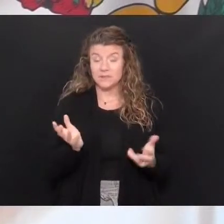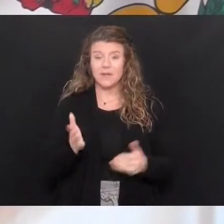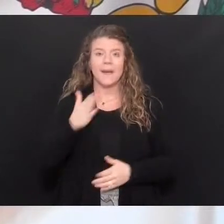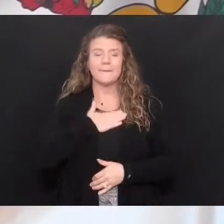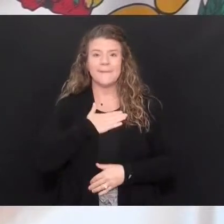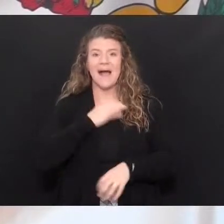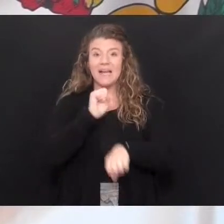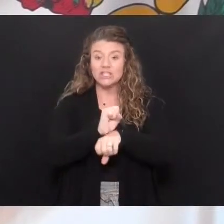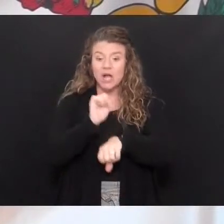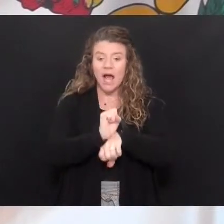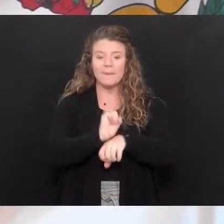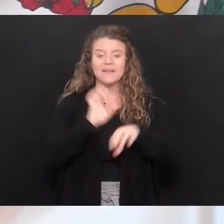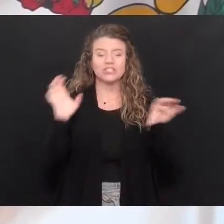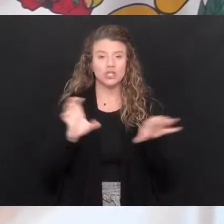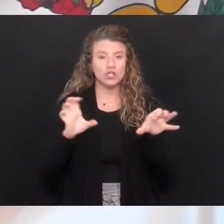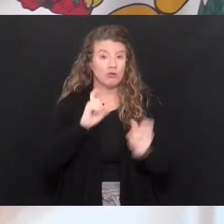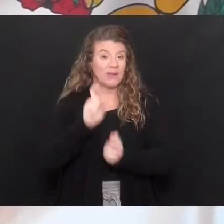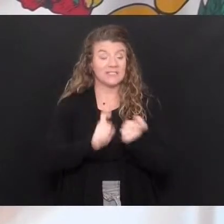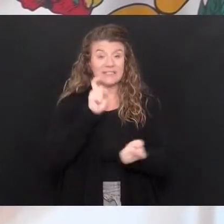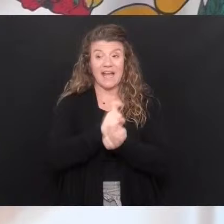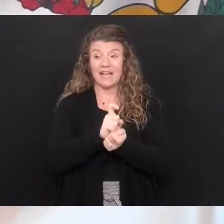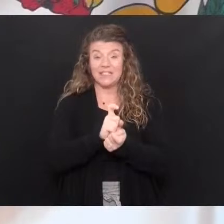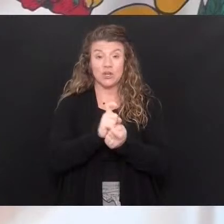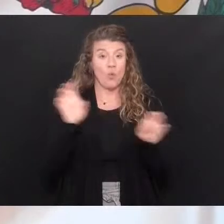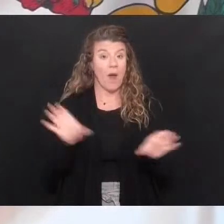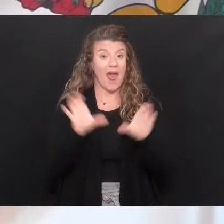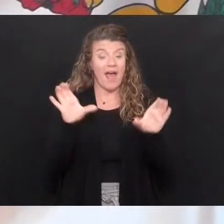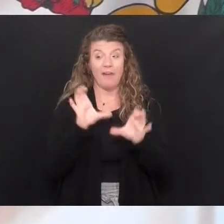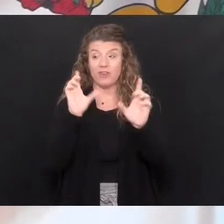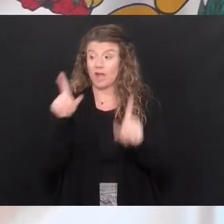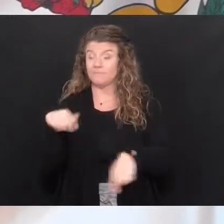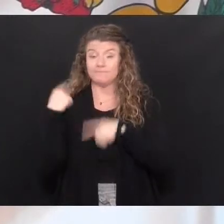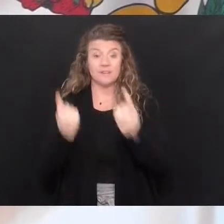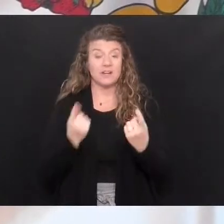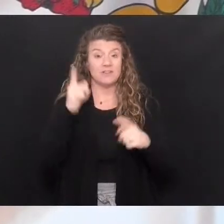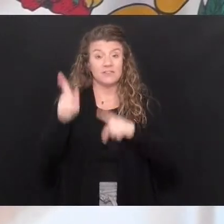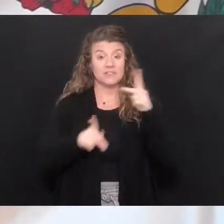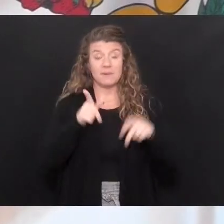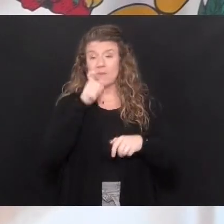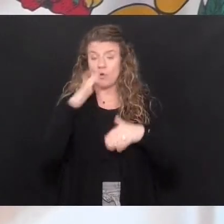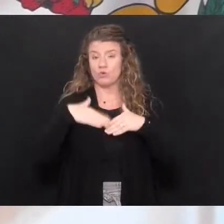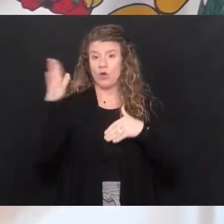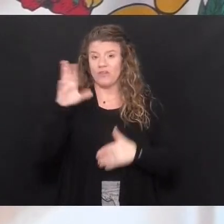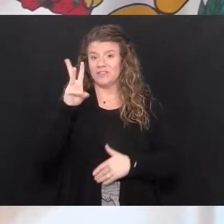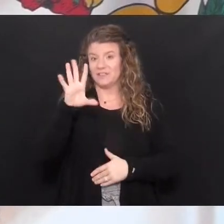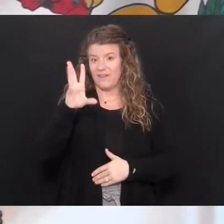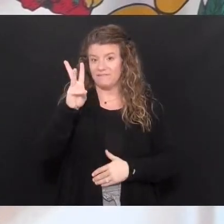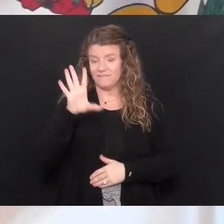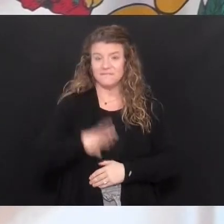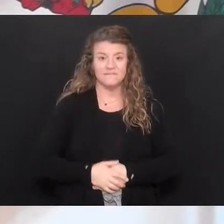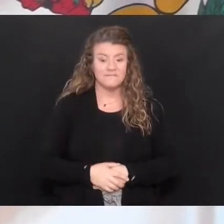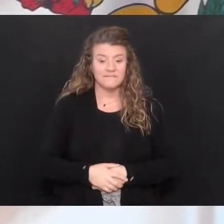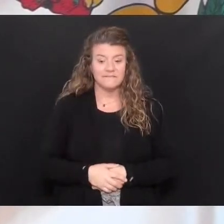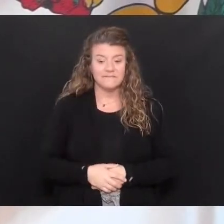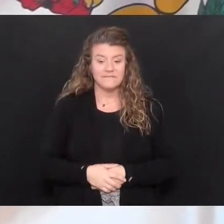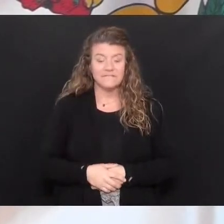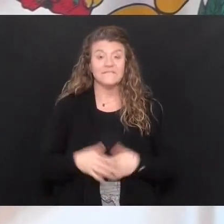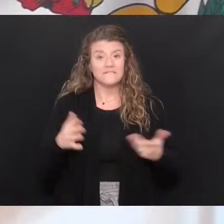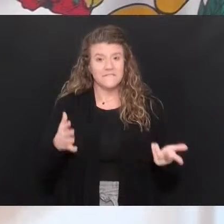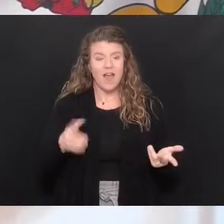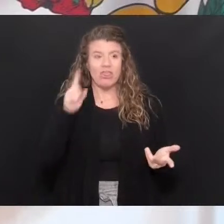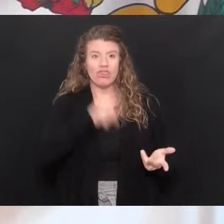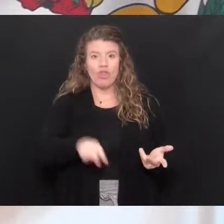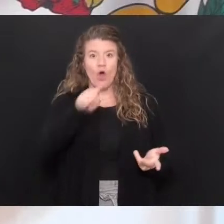do exactly what I've done with the people that were over 65 years of age.